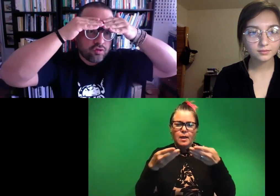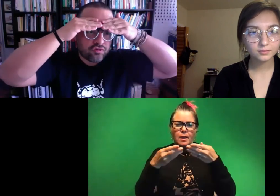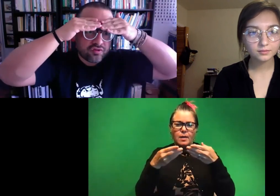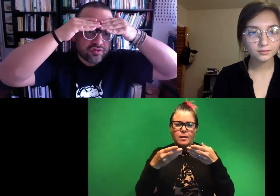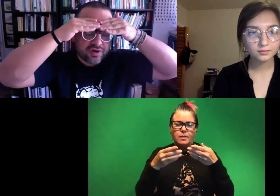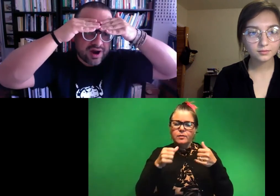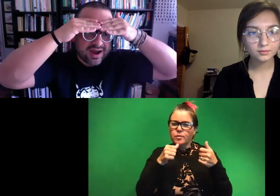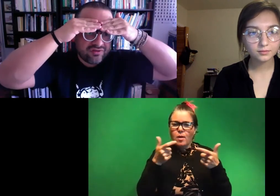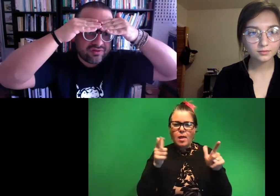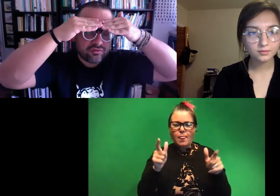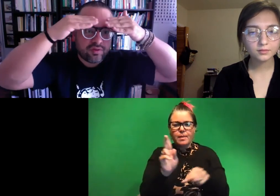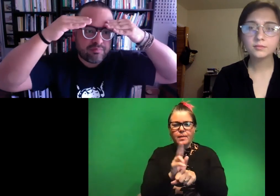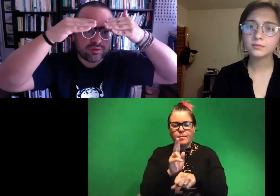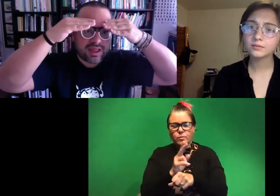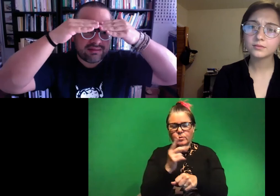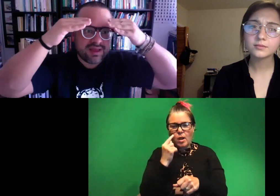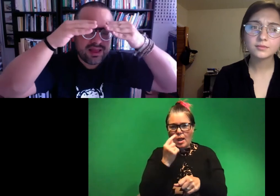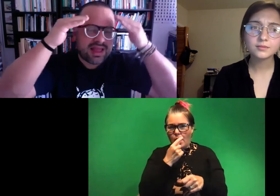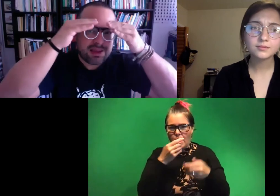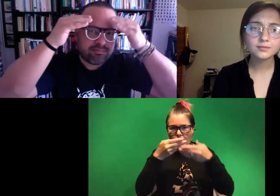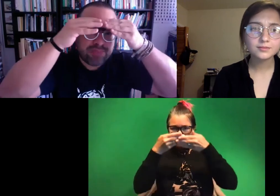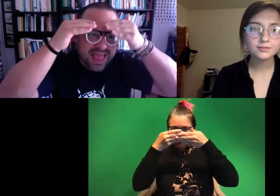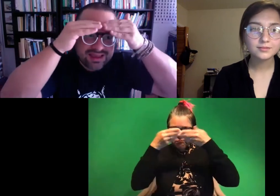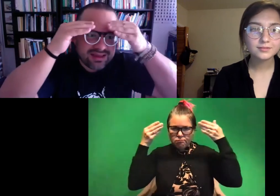to use their eyes. So they put